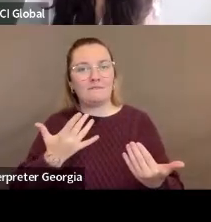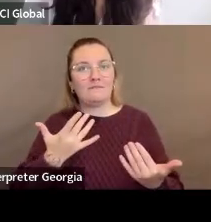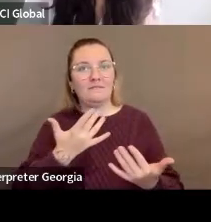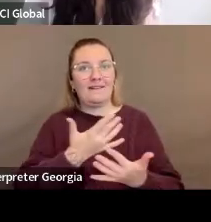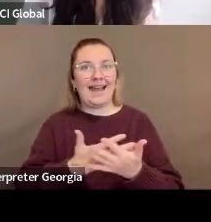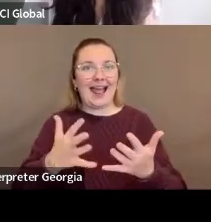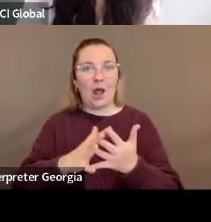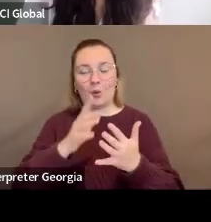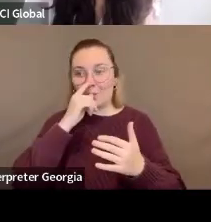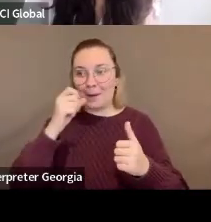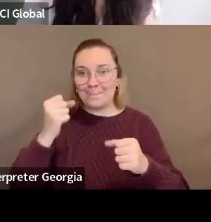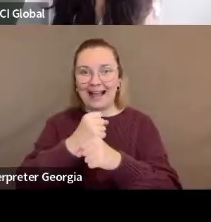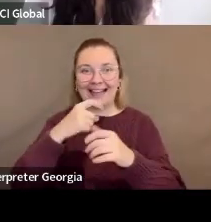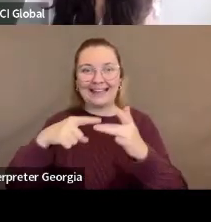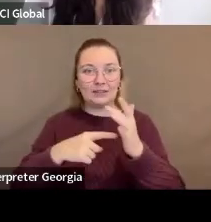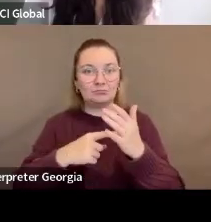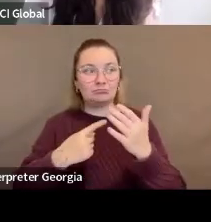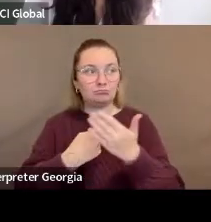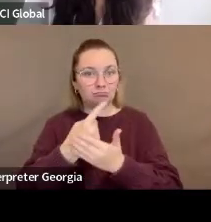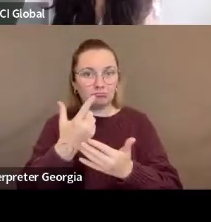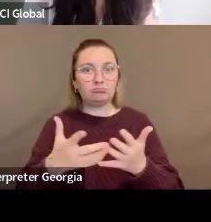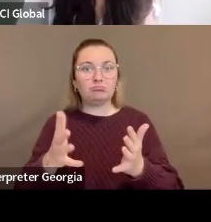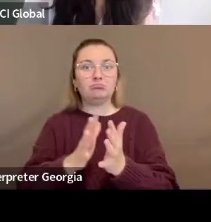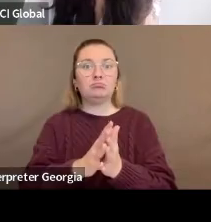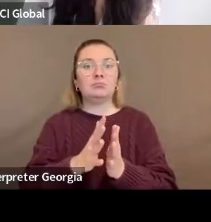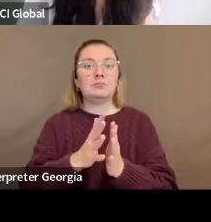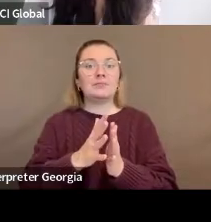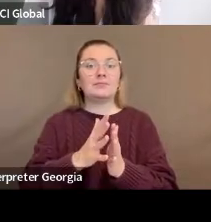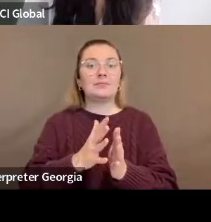How do we make it in that way that it